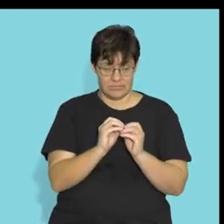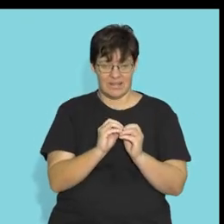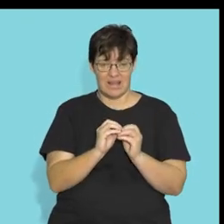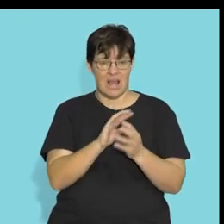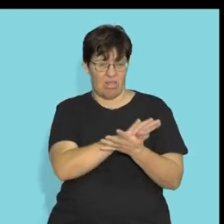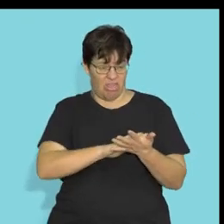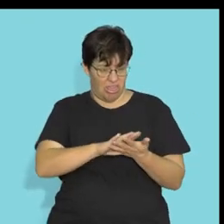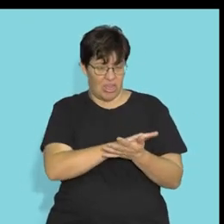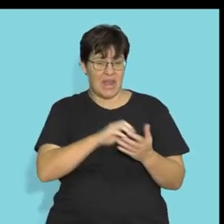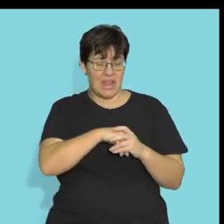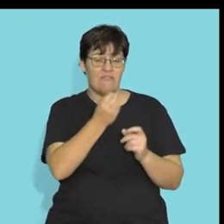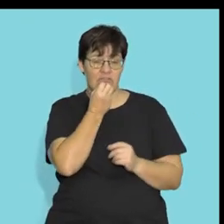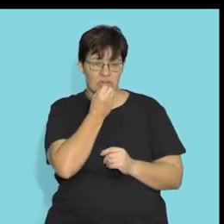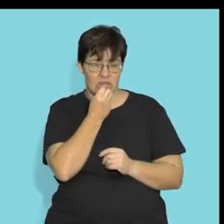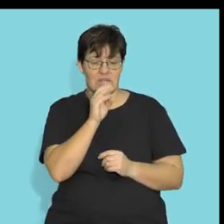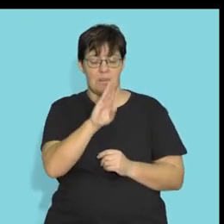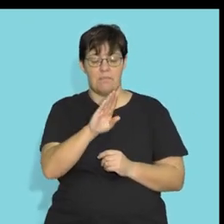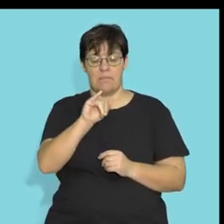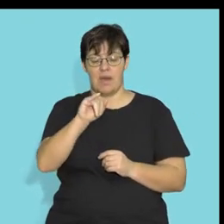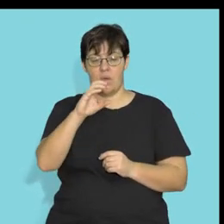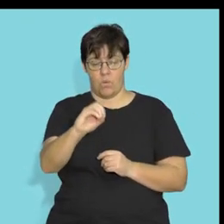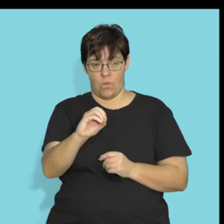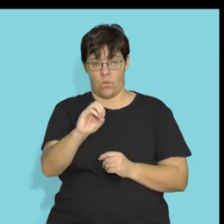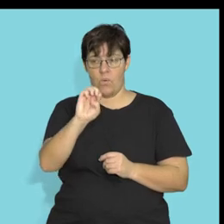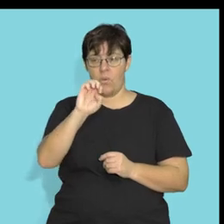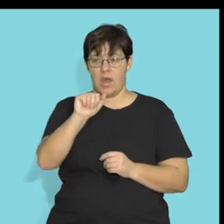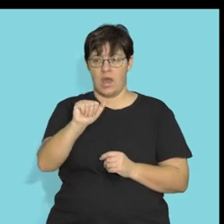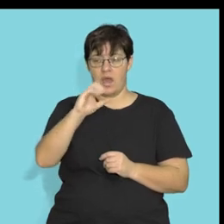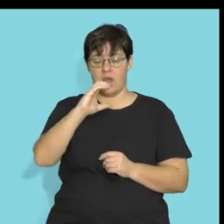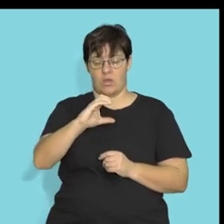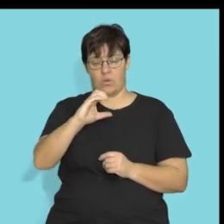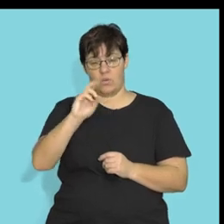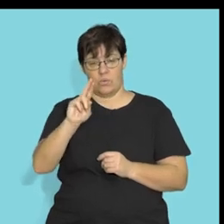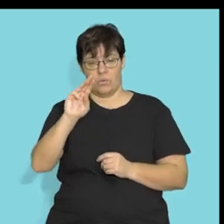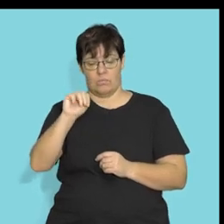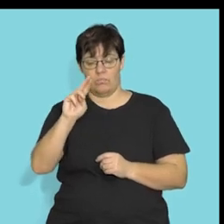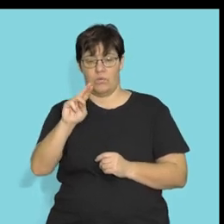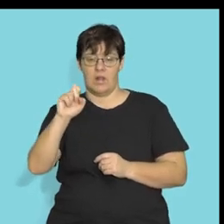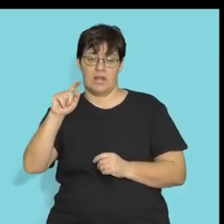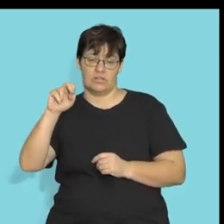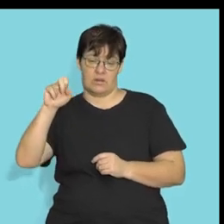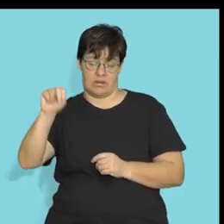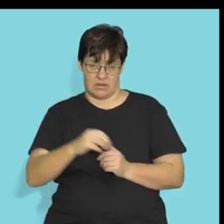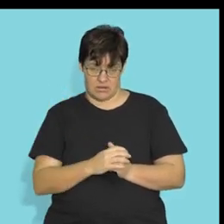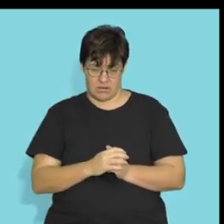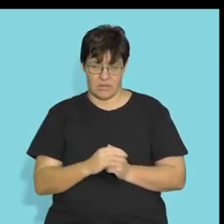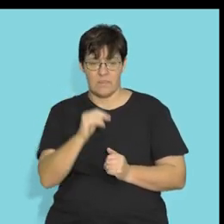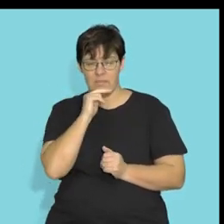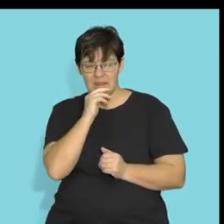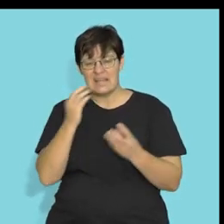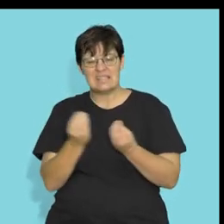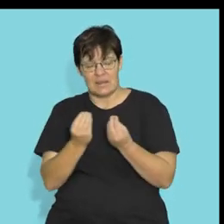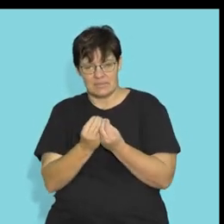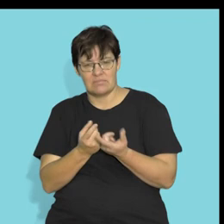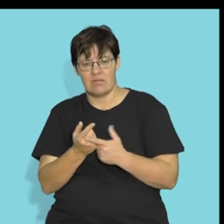the toxins in a food chain is called bioaccumulation. We see that this increase in the concentration